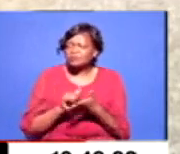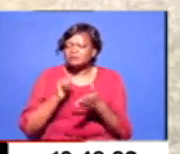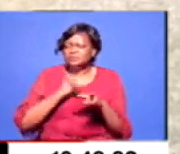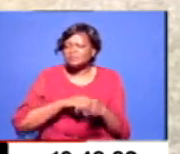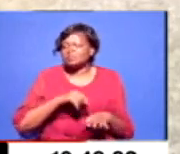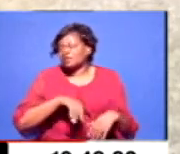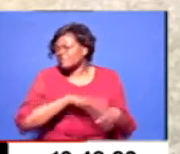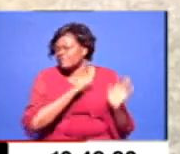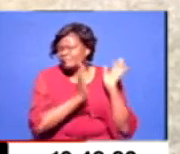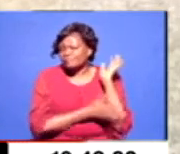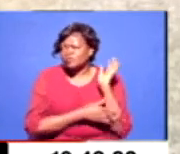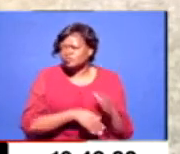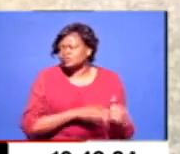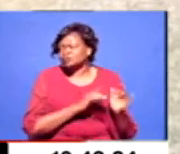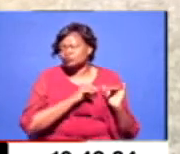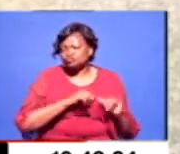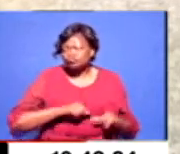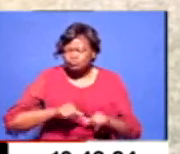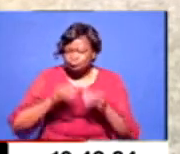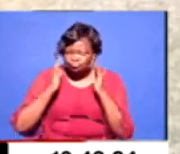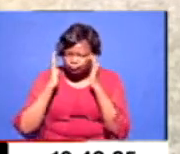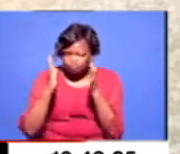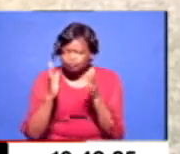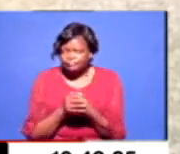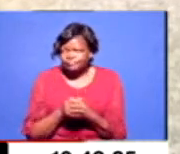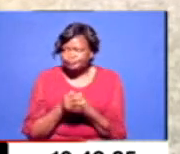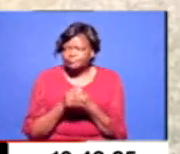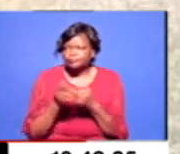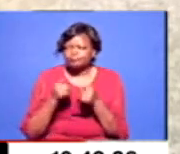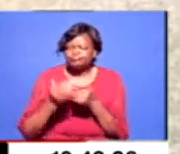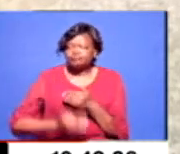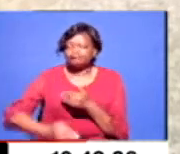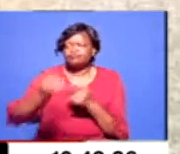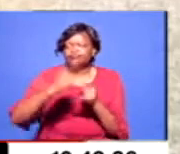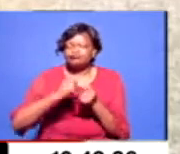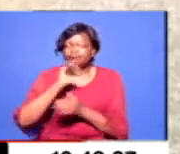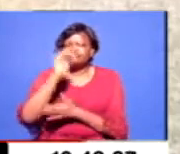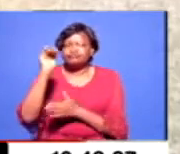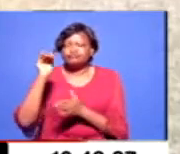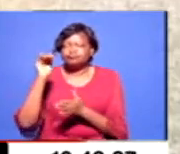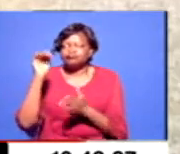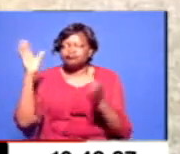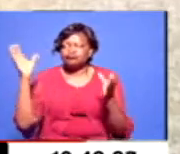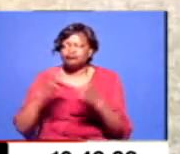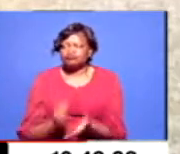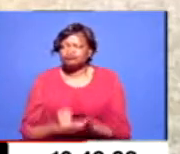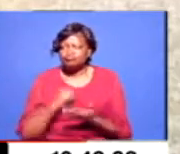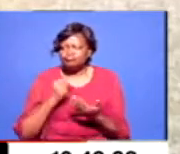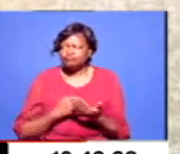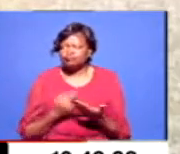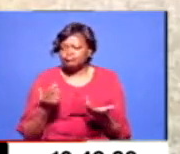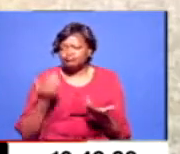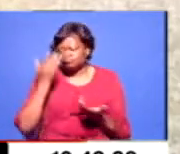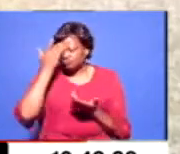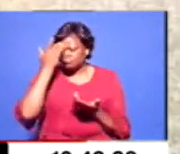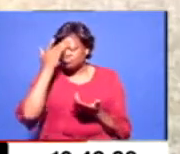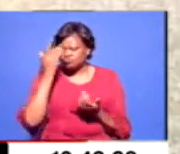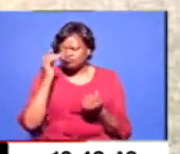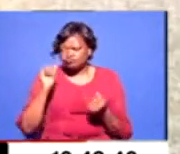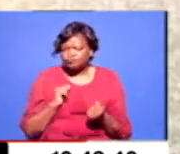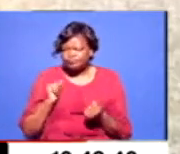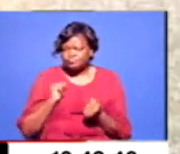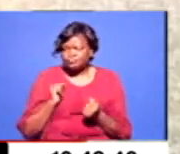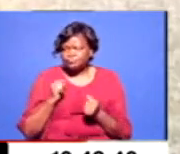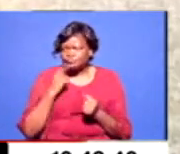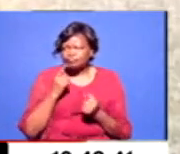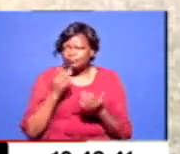to get sanitary towels? Mm-hmm. We are also asking the community to help us, not only by identifying girls who are